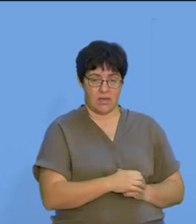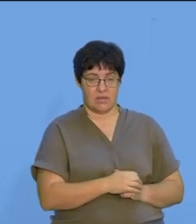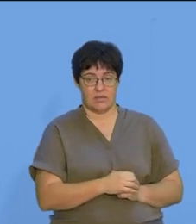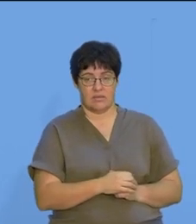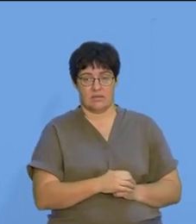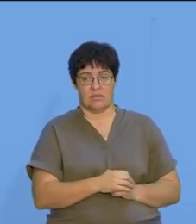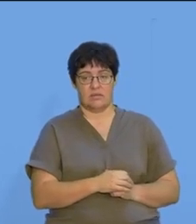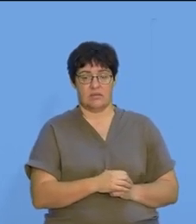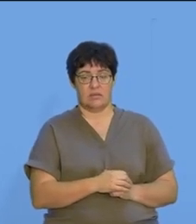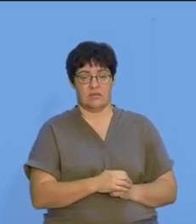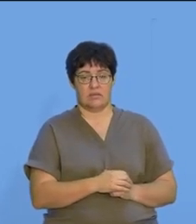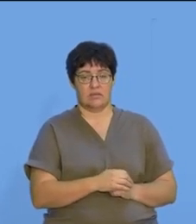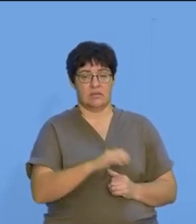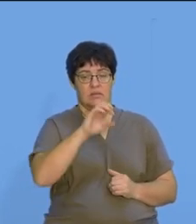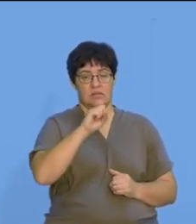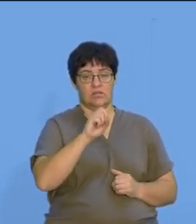copper